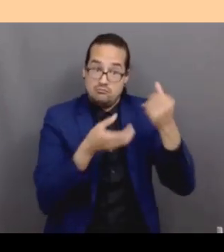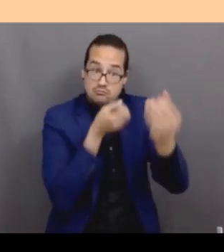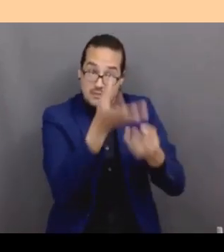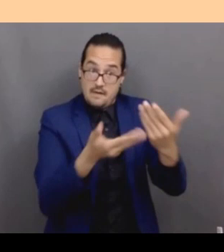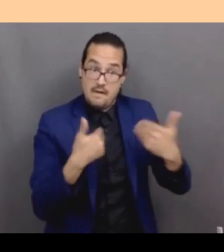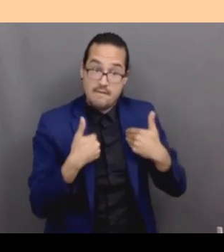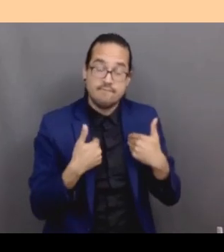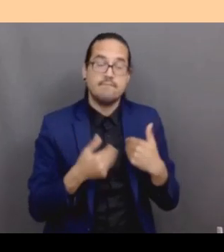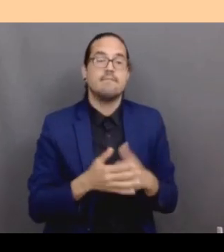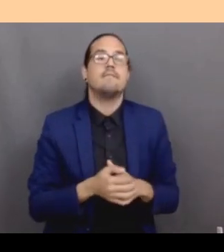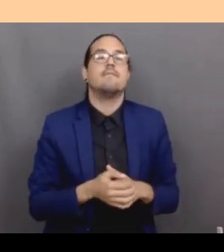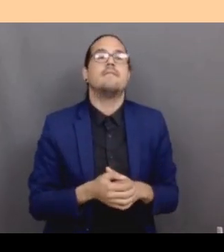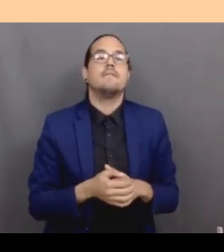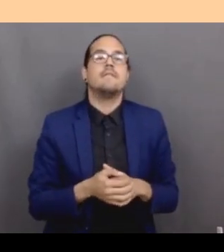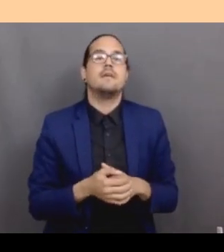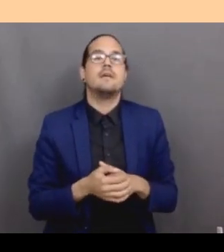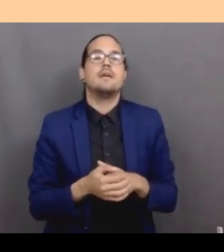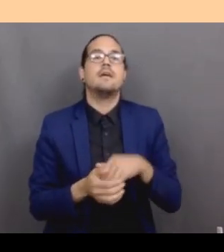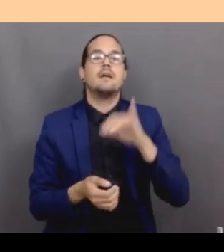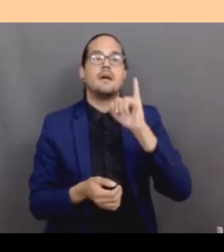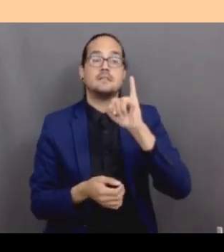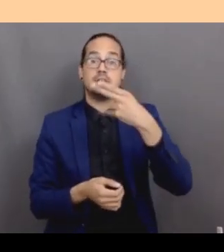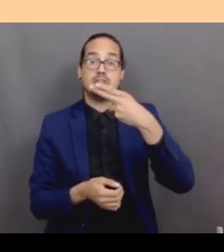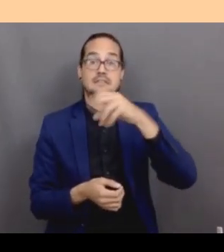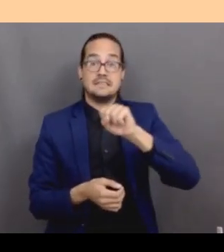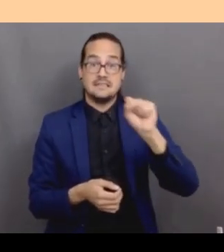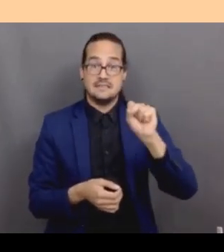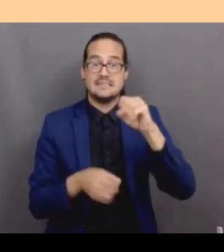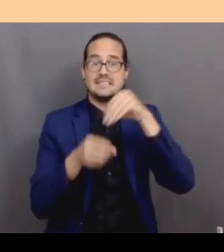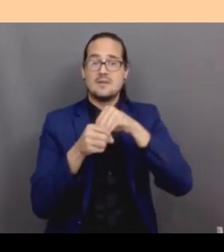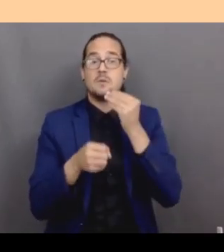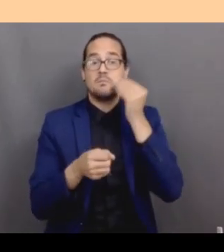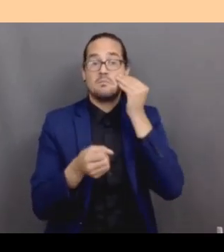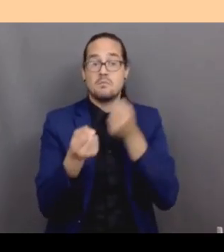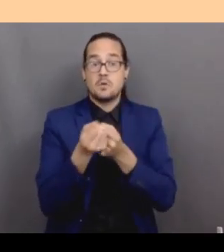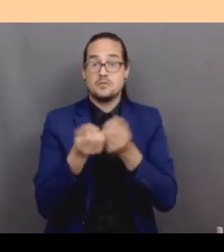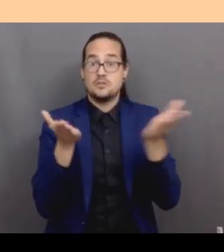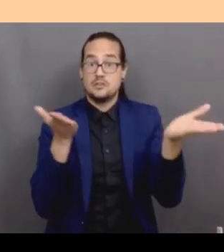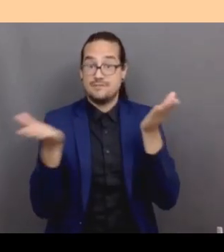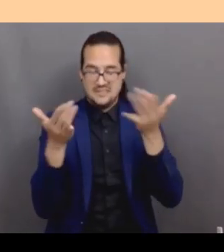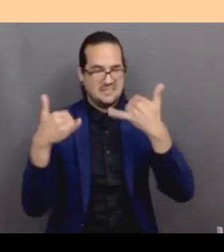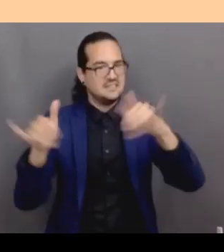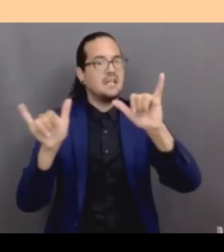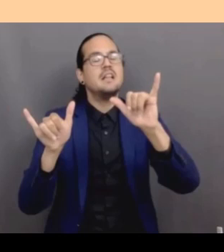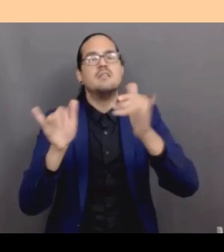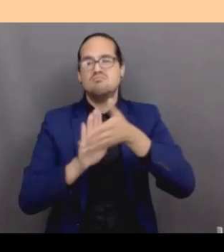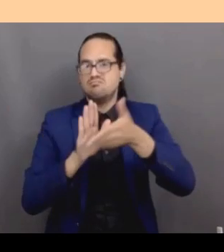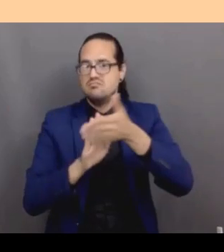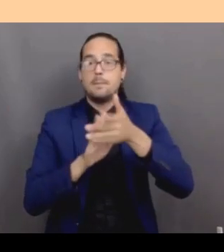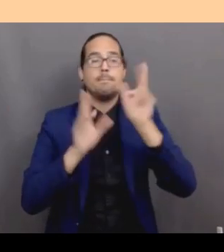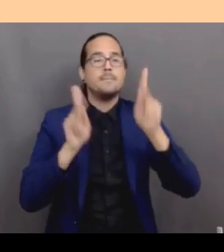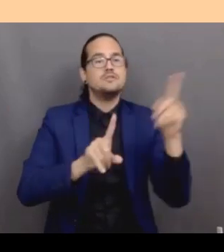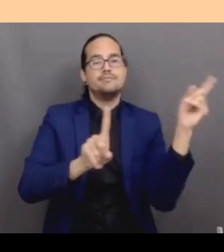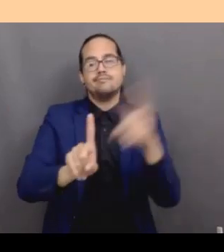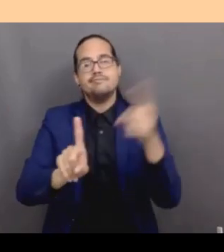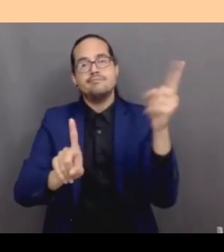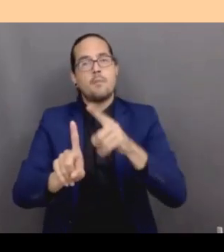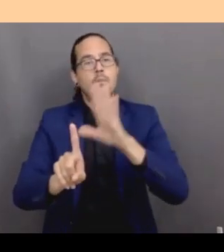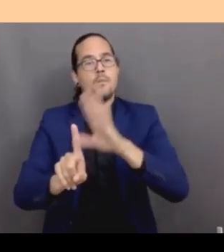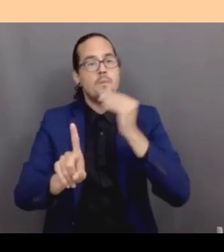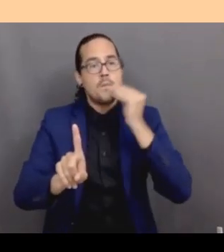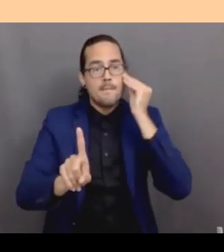provide in-person visits and to make sure that those over 65 and those with underlying health conditions continue to